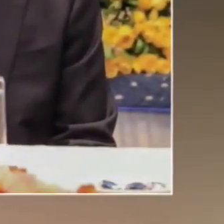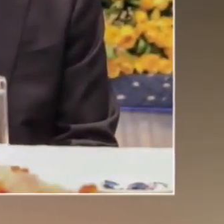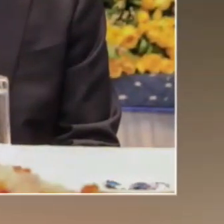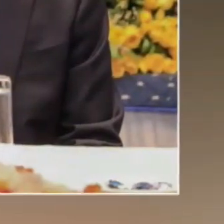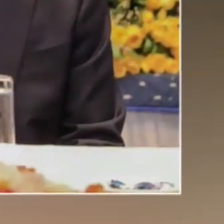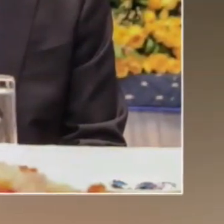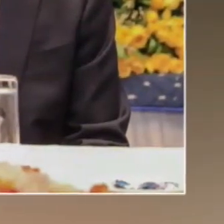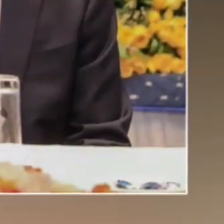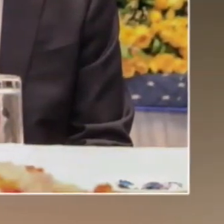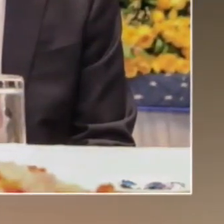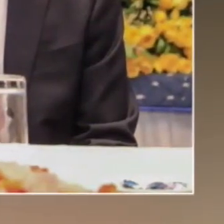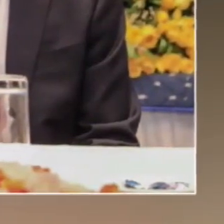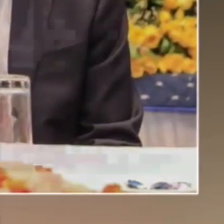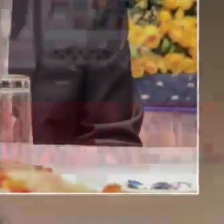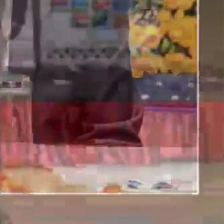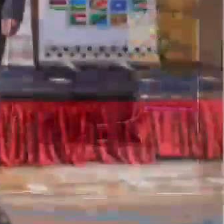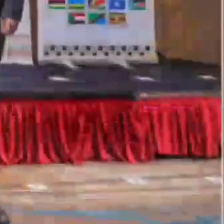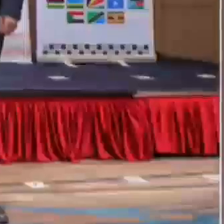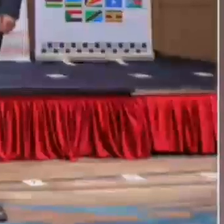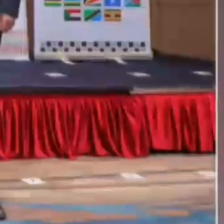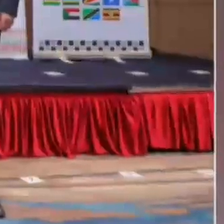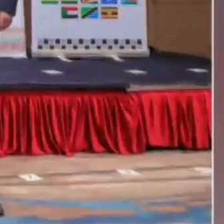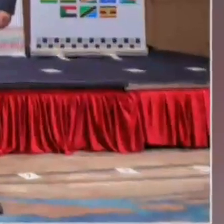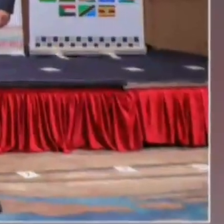In choice B,